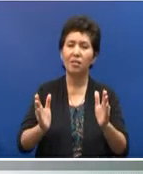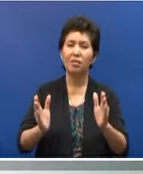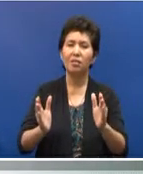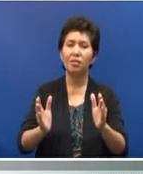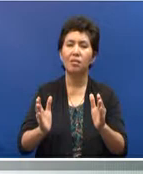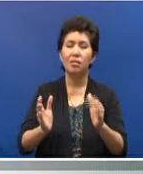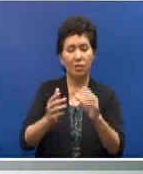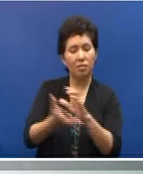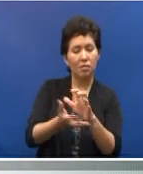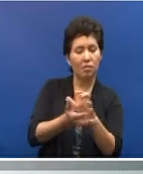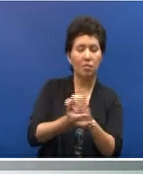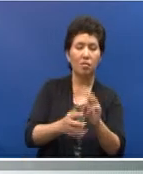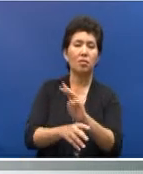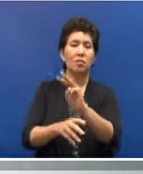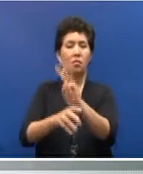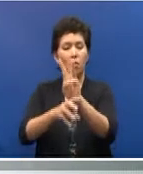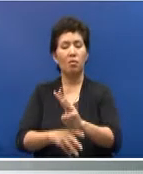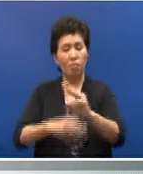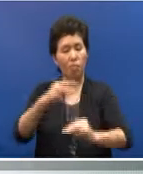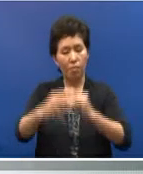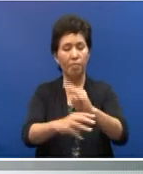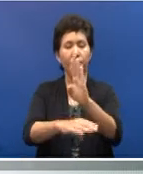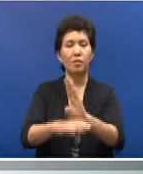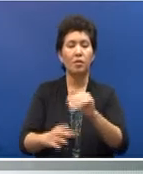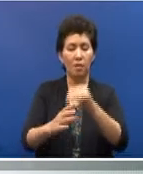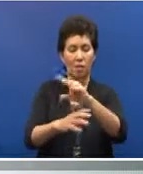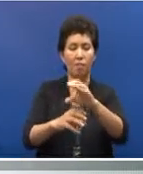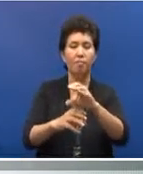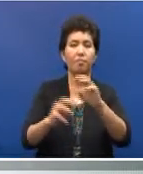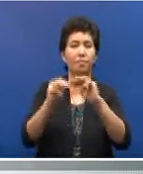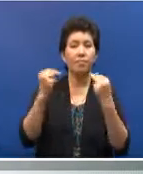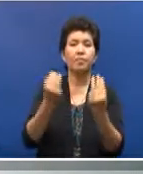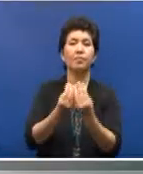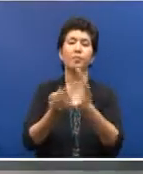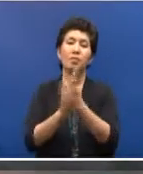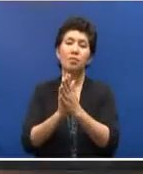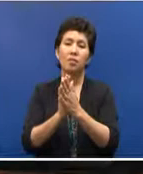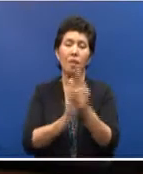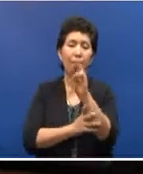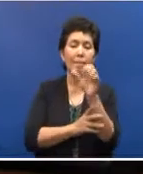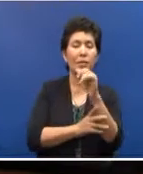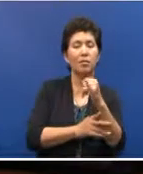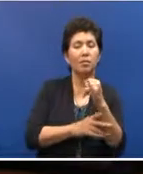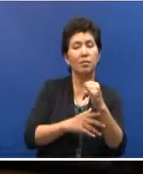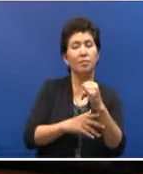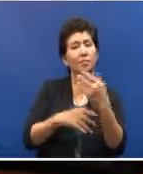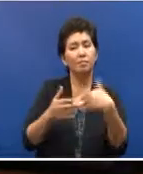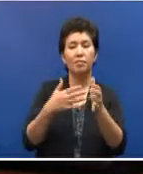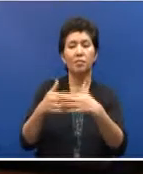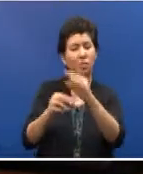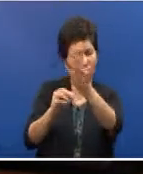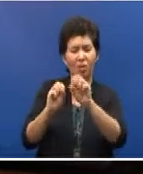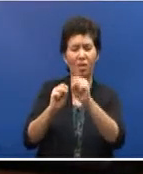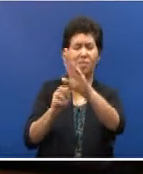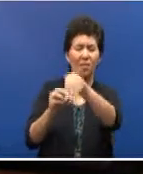of cultures in society. Okay, so meaning that, okay, the majority just allow them to adopt their own